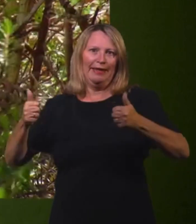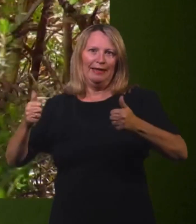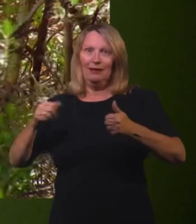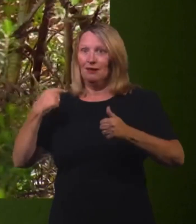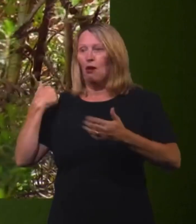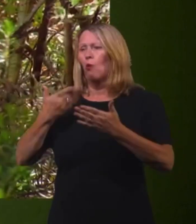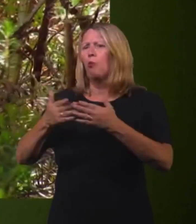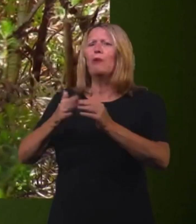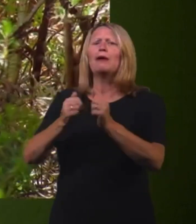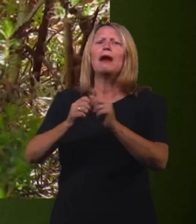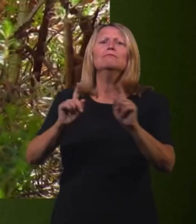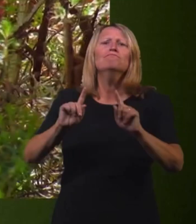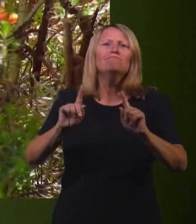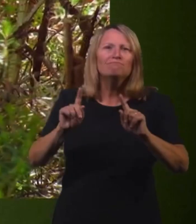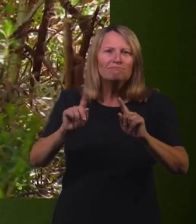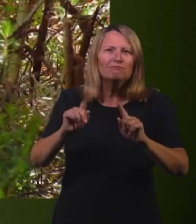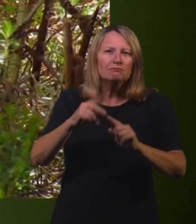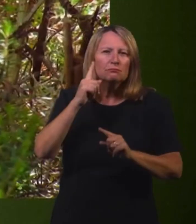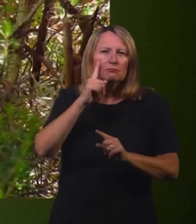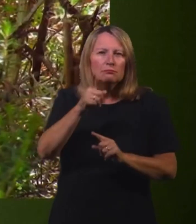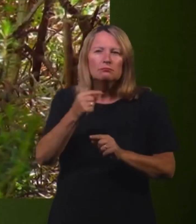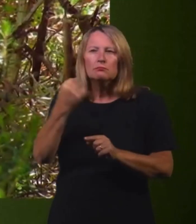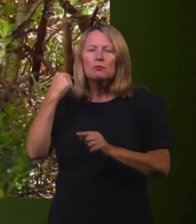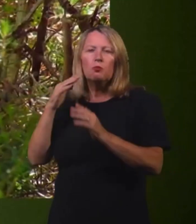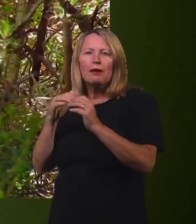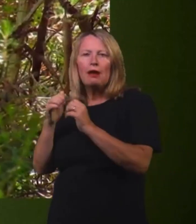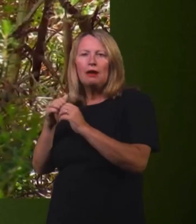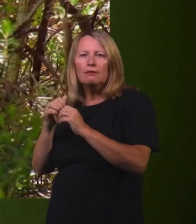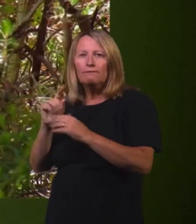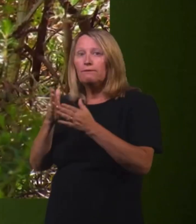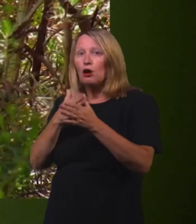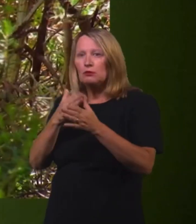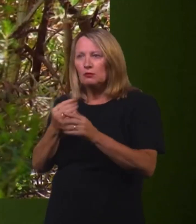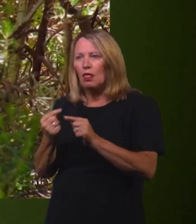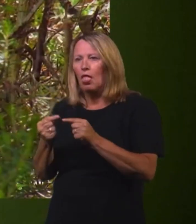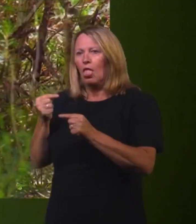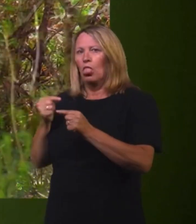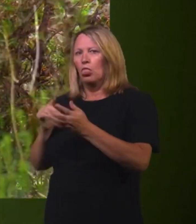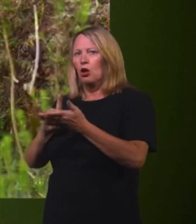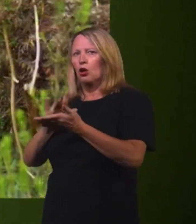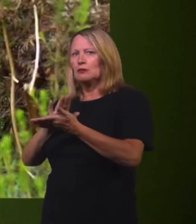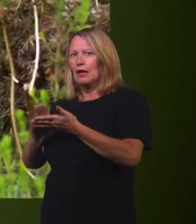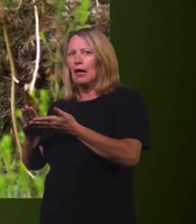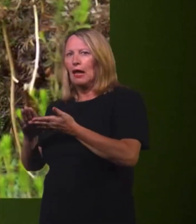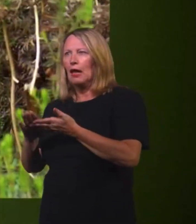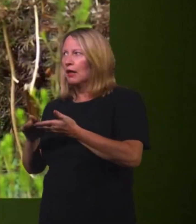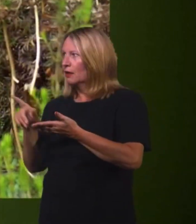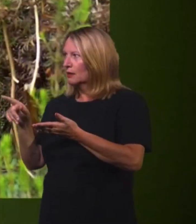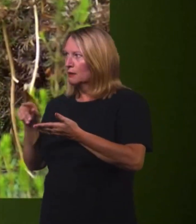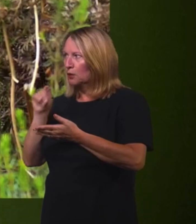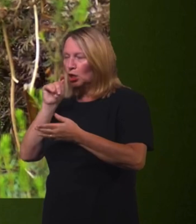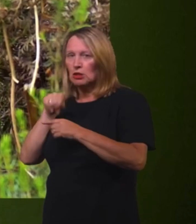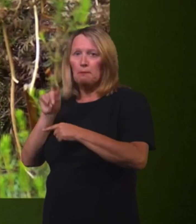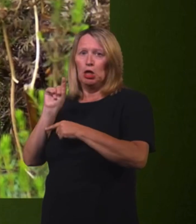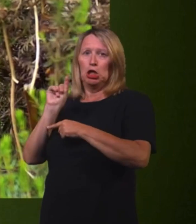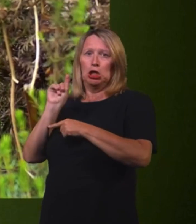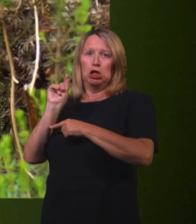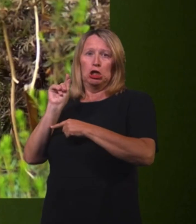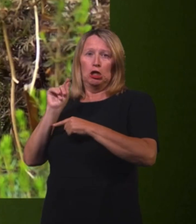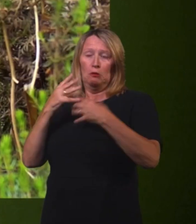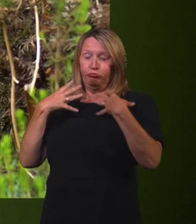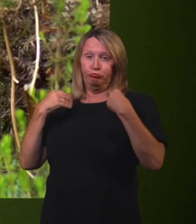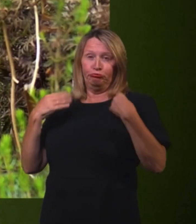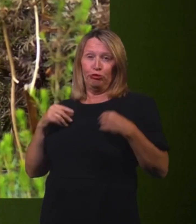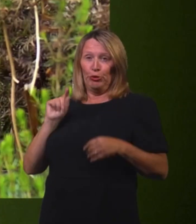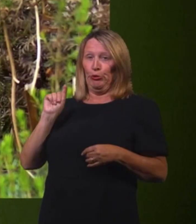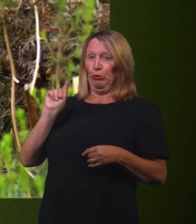We did say we thought they might go over the weekend. Firstly, back to Thursday. They're sparsely feathered here. They're certainly not looking fluffy, but they grow incredibly quickly.